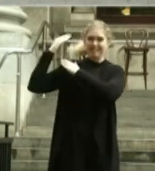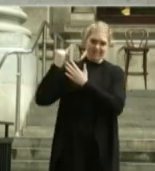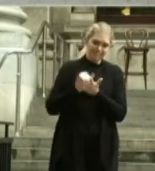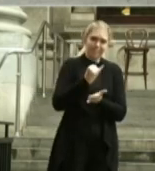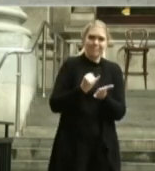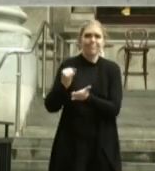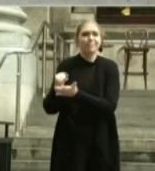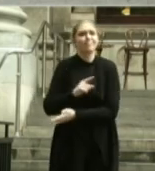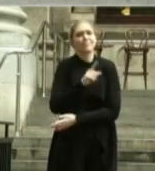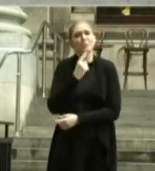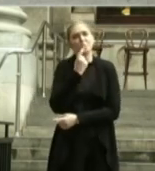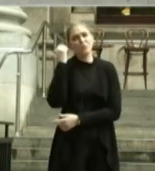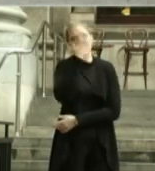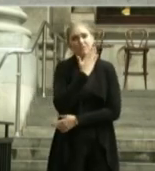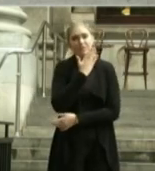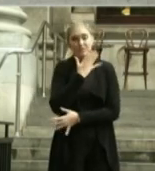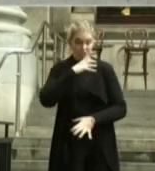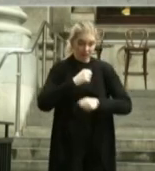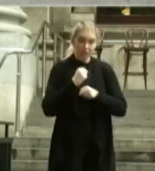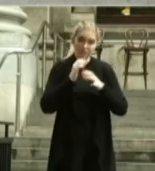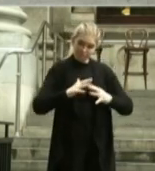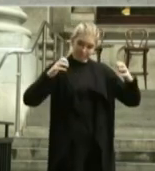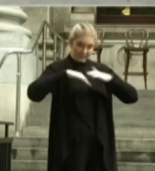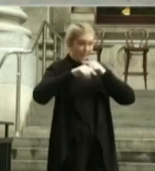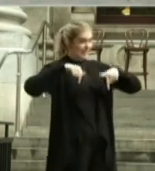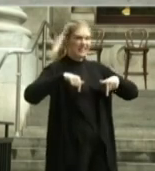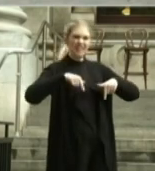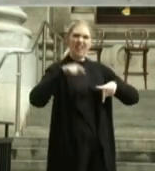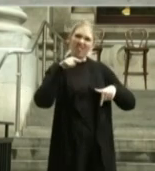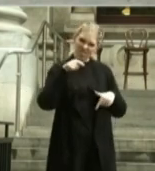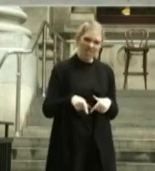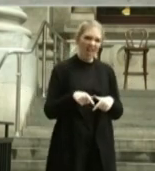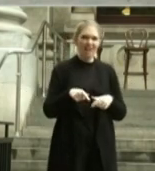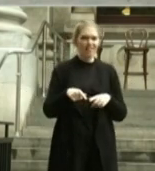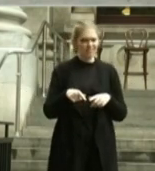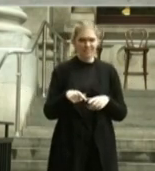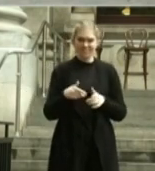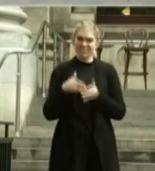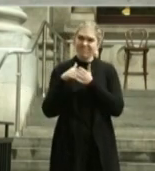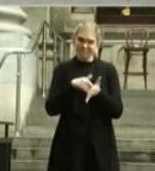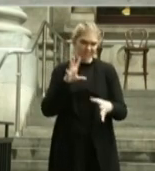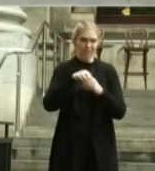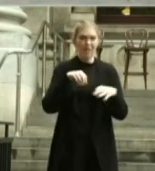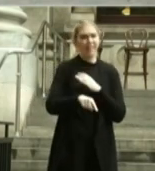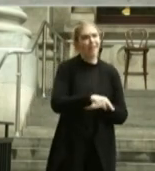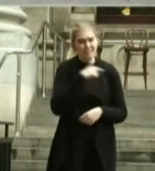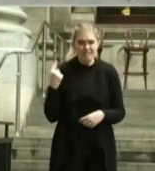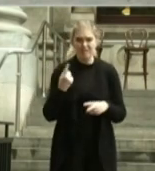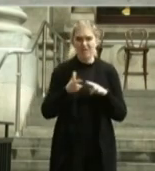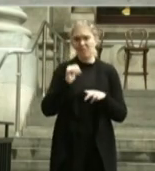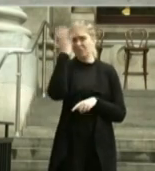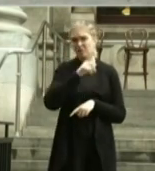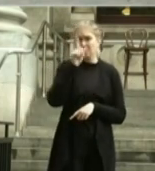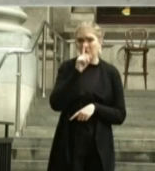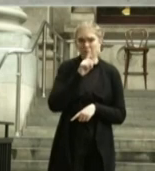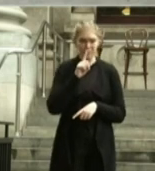opposite. Governments formed in this building have been complicit in the massacres of Aboriginal people, complicit